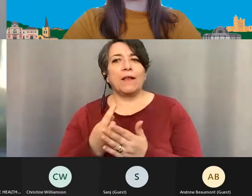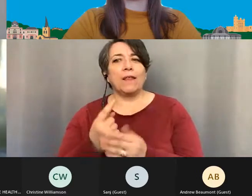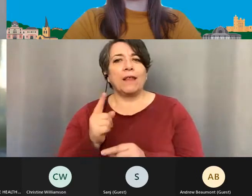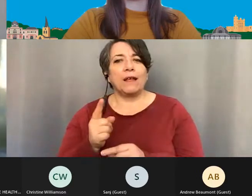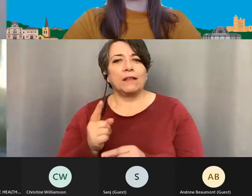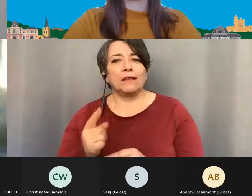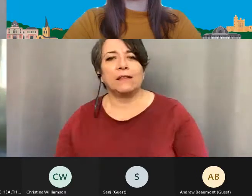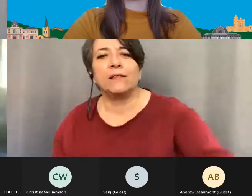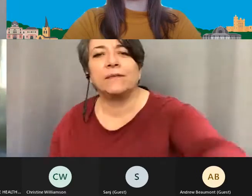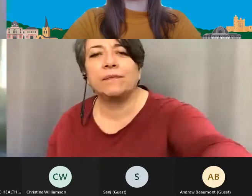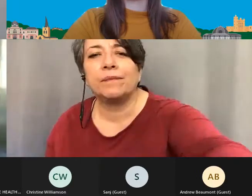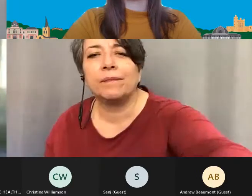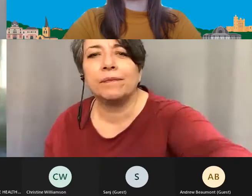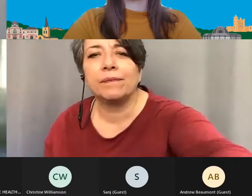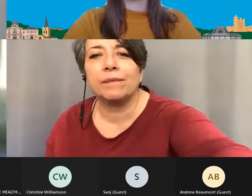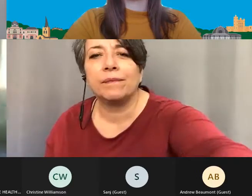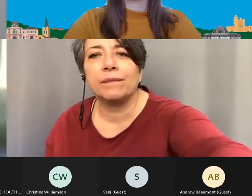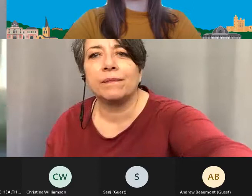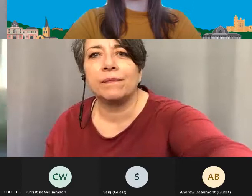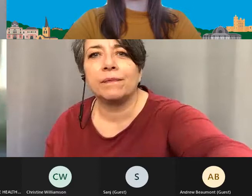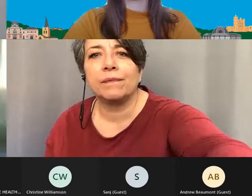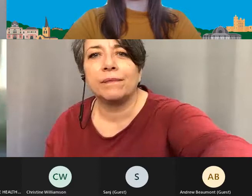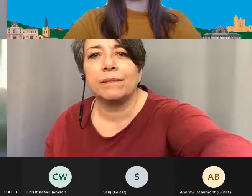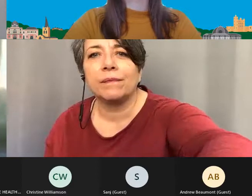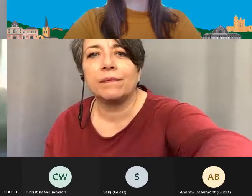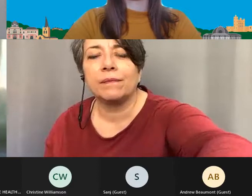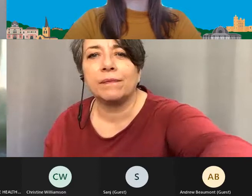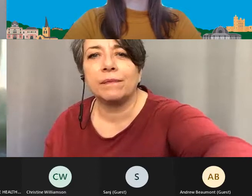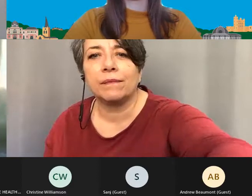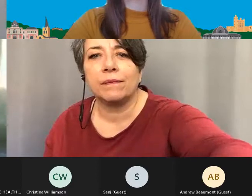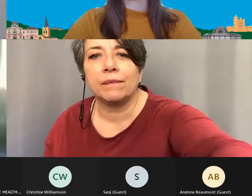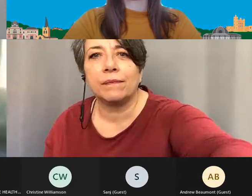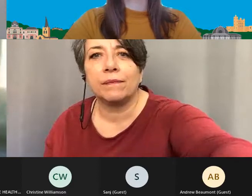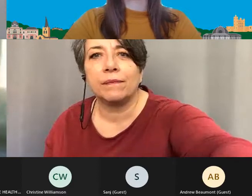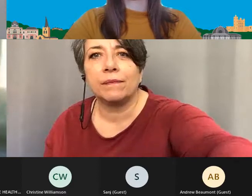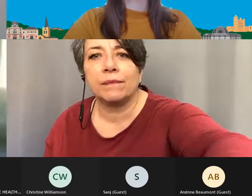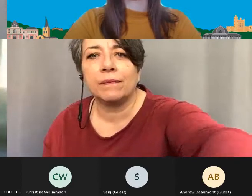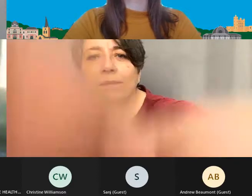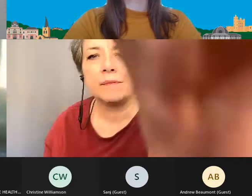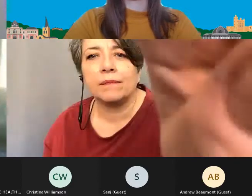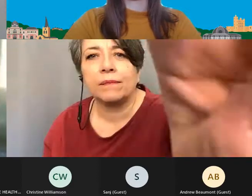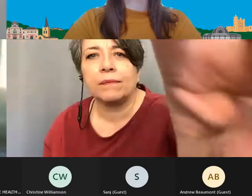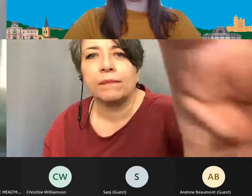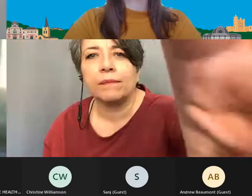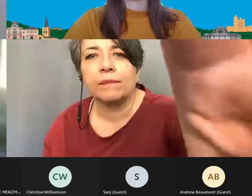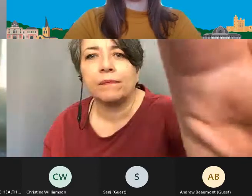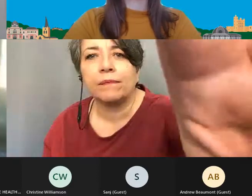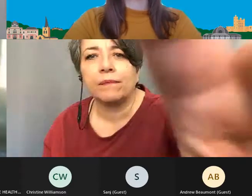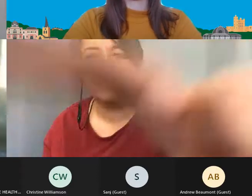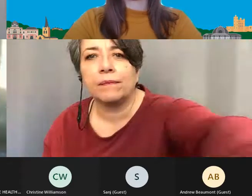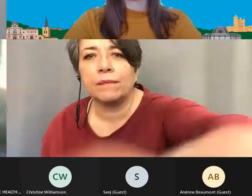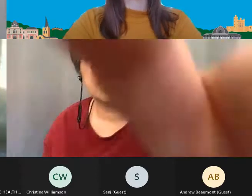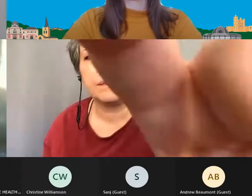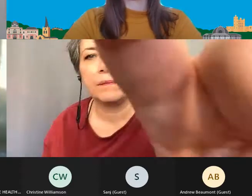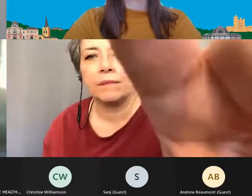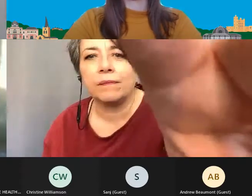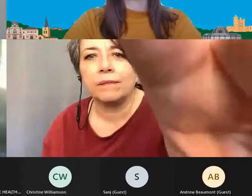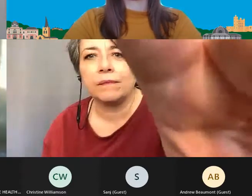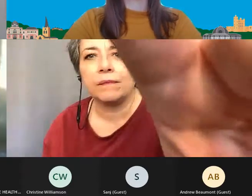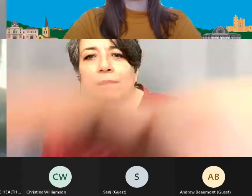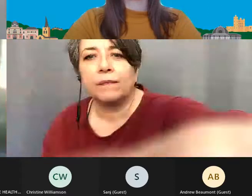can. Perhaps we write something up about some of the things we've done for the deaf community, and we give that to Miriam to pass to you and comment on, and that